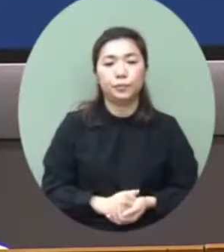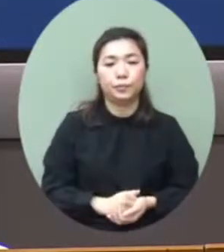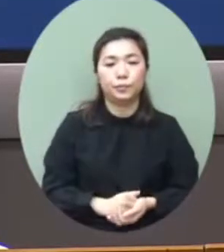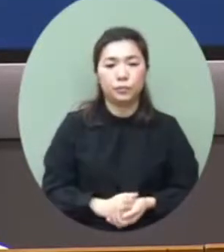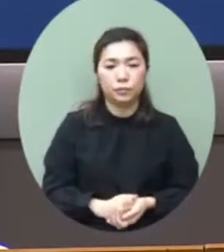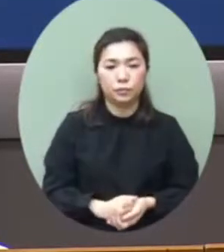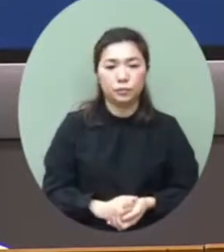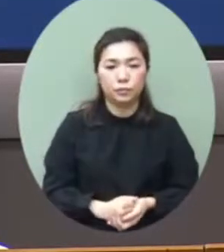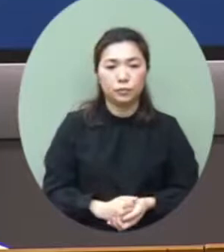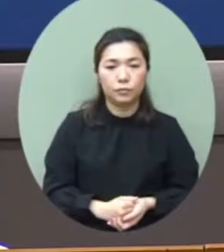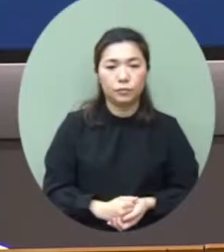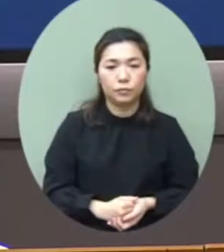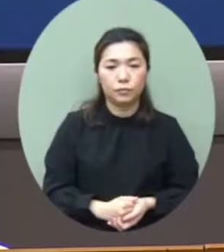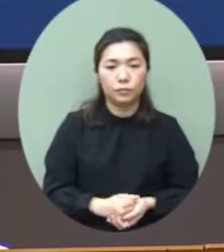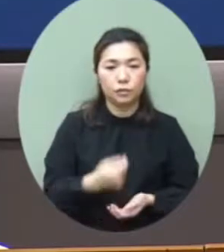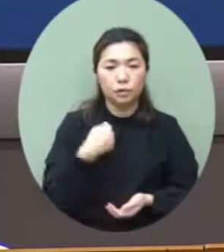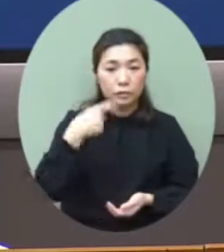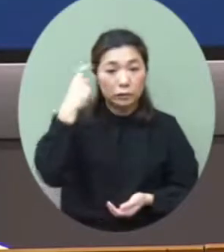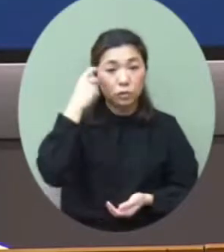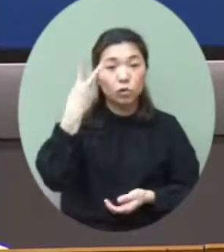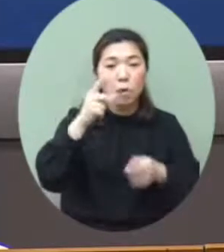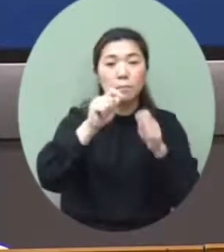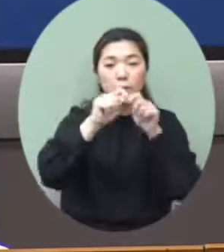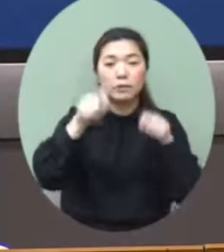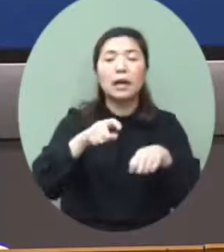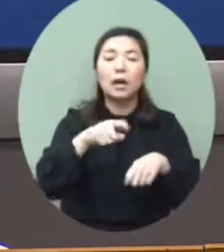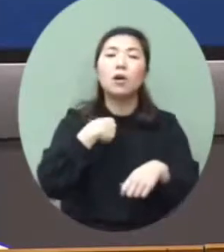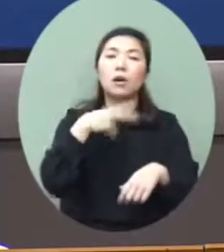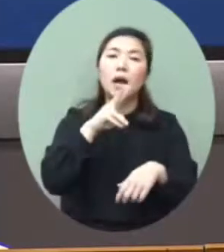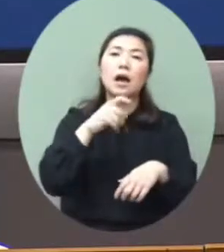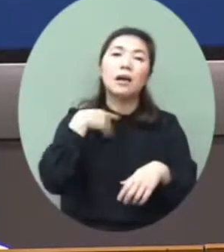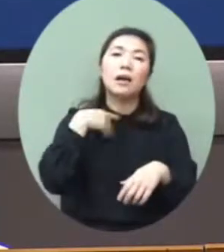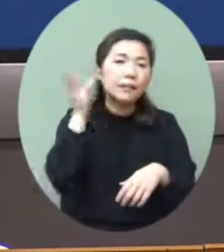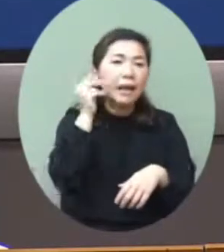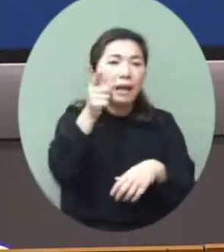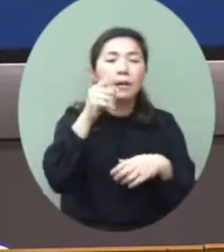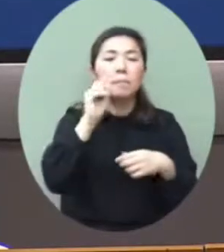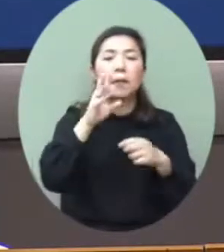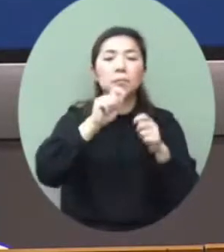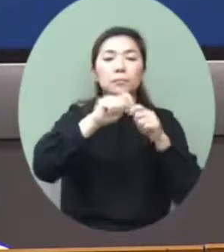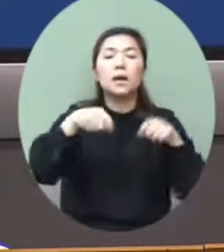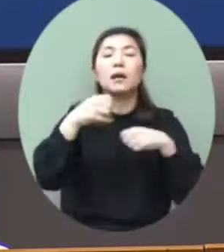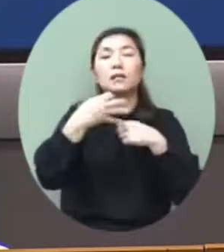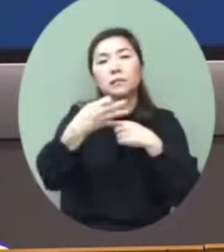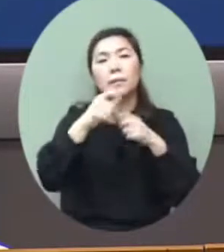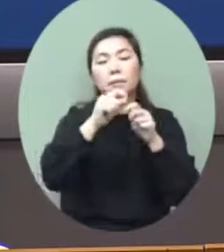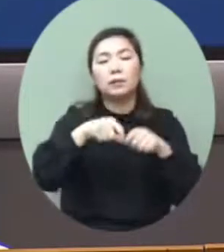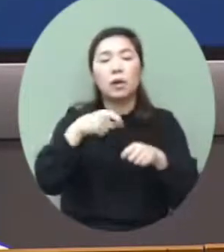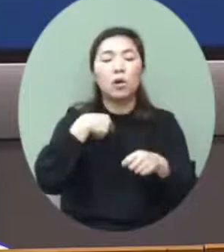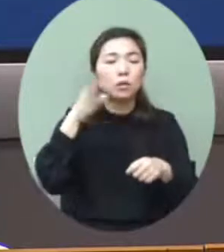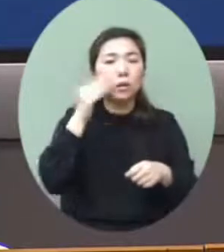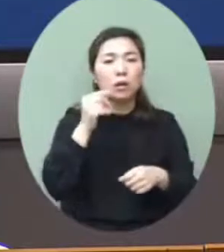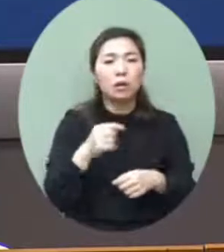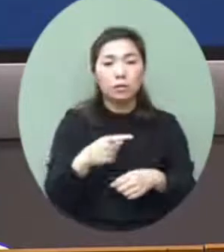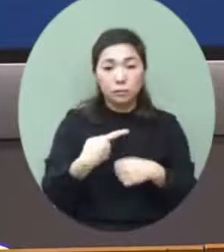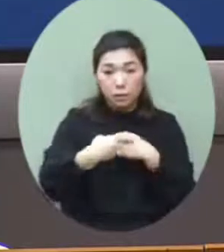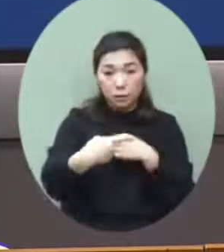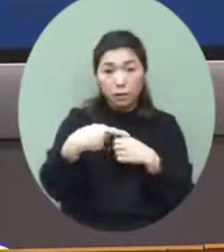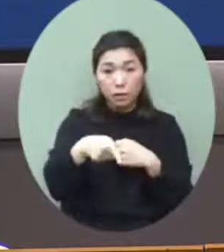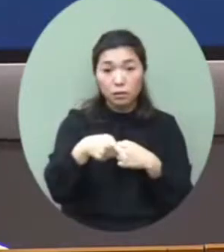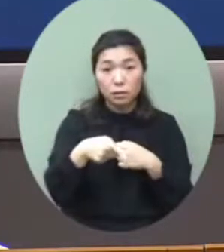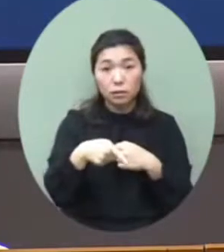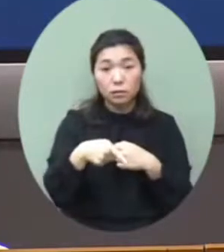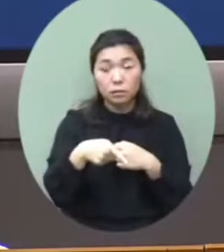vaccination, and very quickly, over 400 students were vaccinated. I understand that only two questions were allowed, but since you've